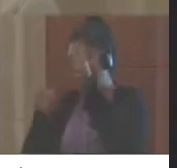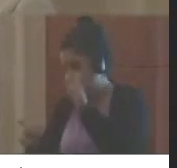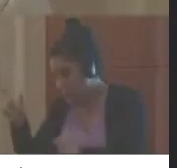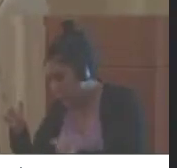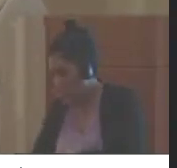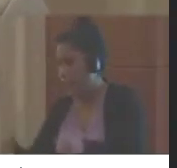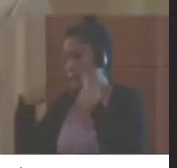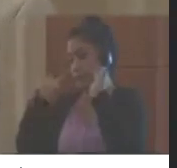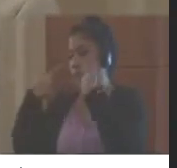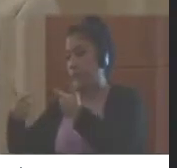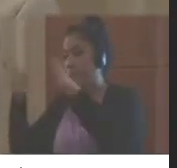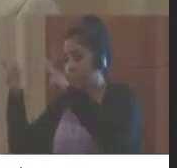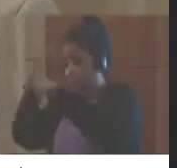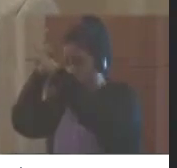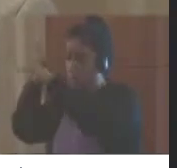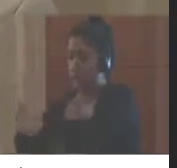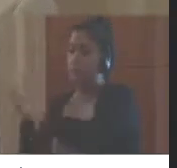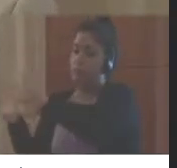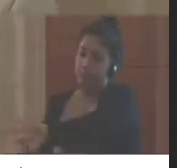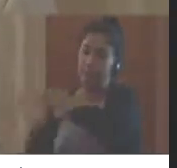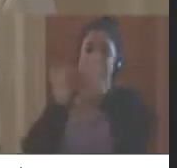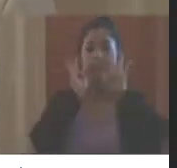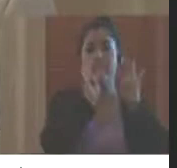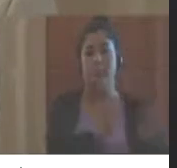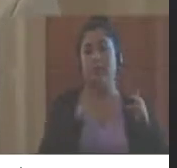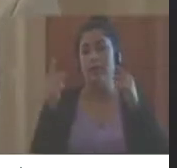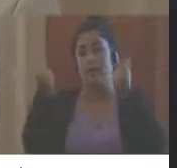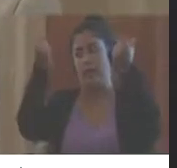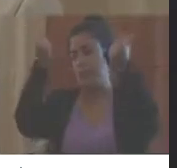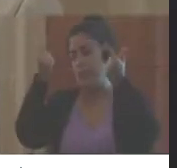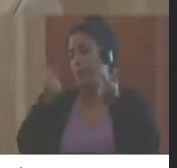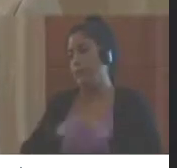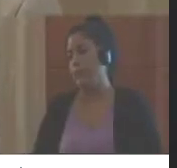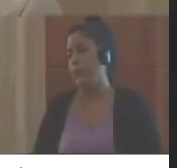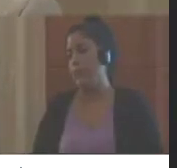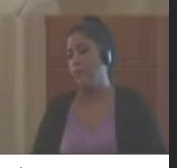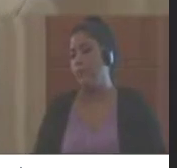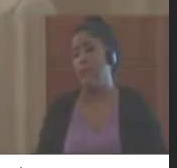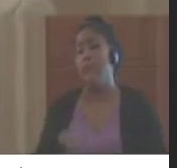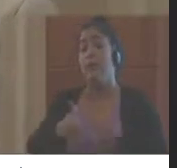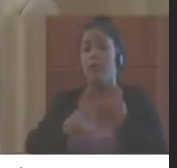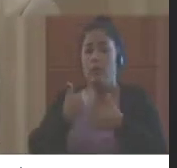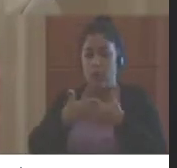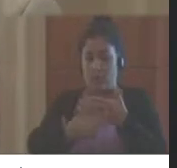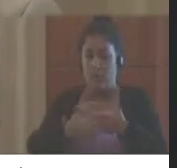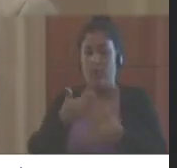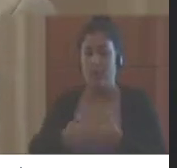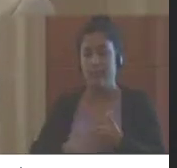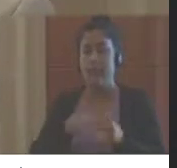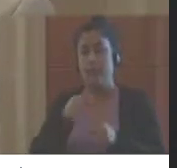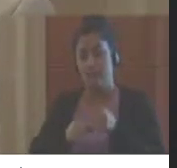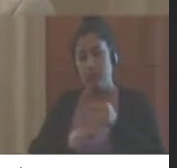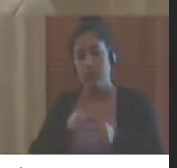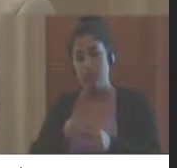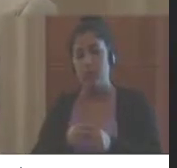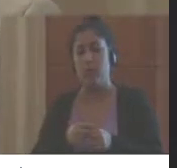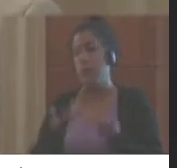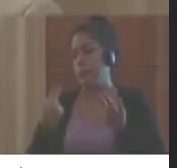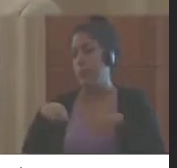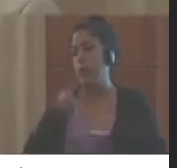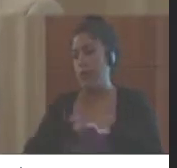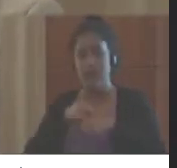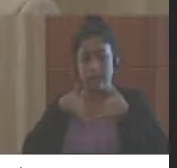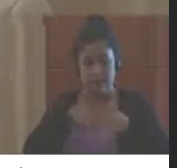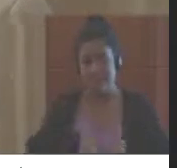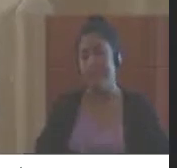the citizens, the people in a situation of a disaster. But what we want is to try to get back to normal as soon as possible. One